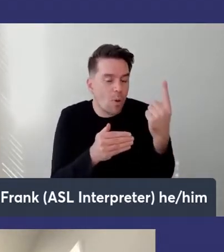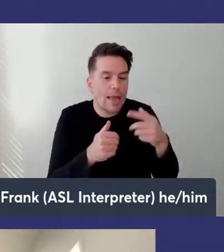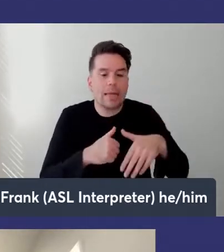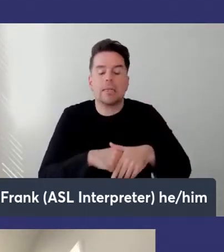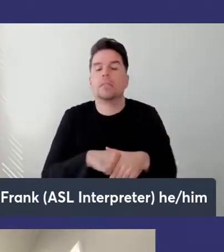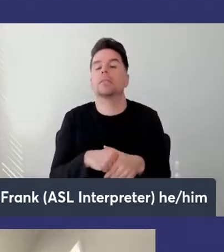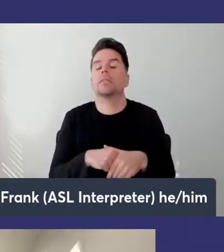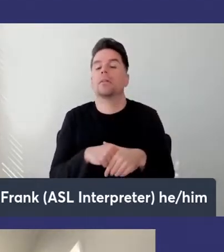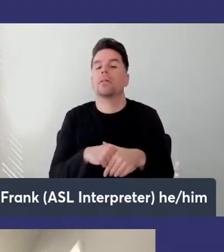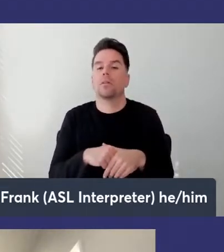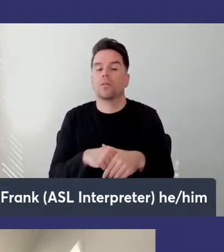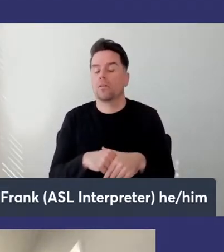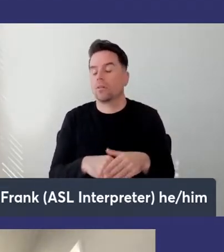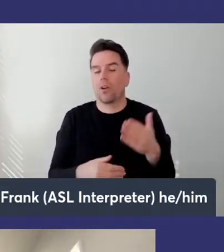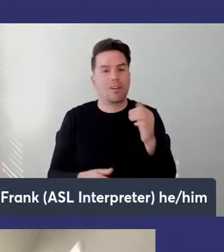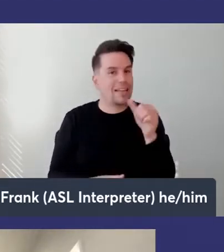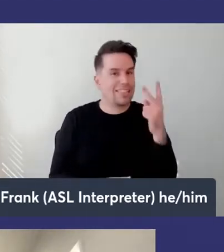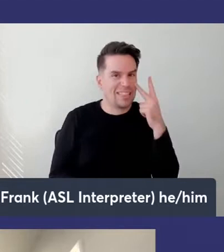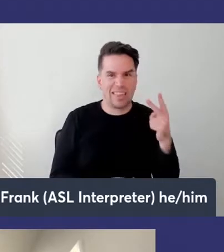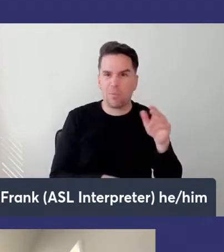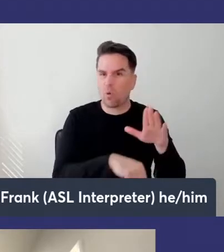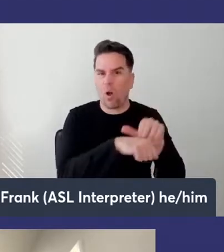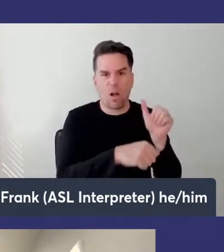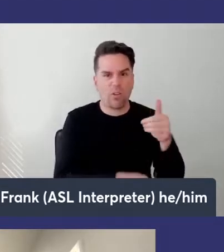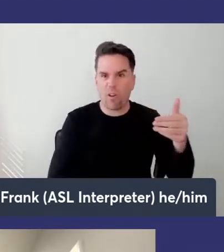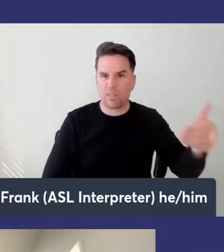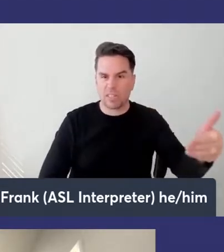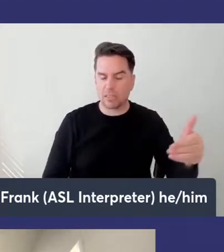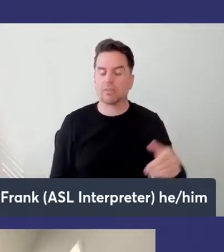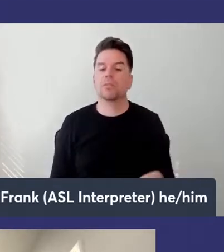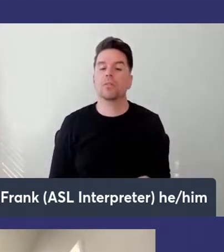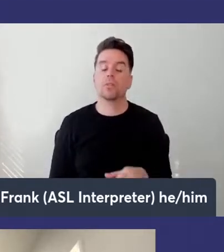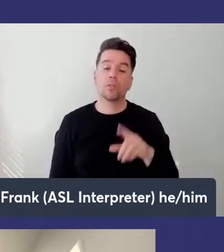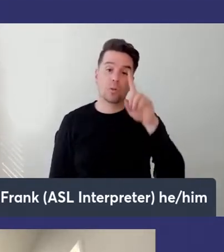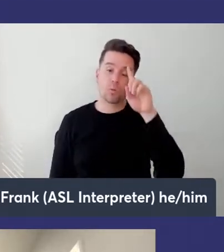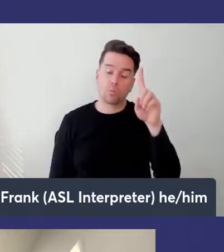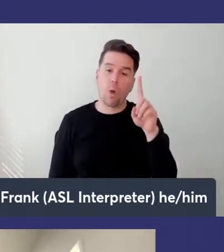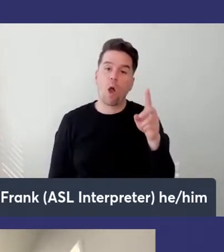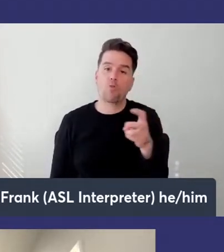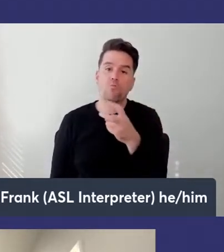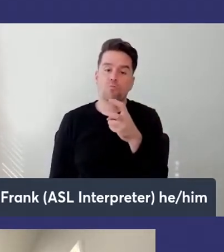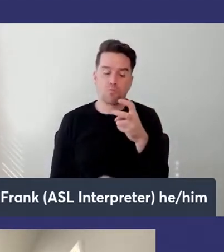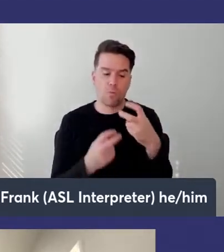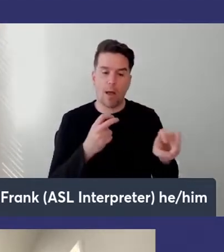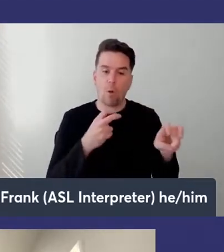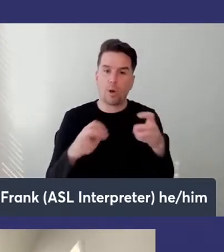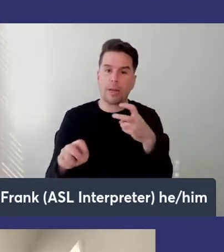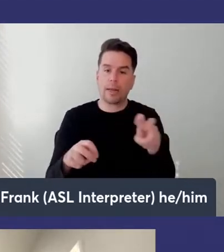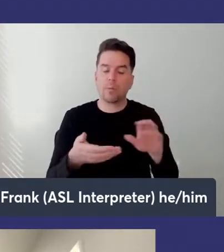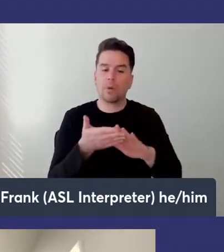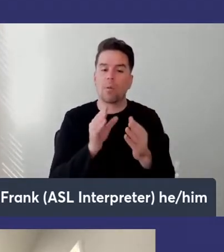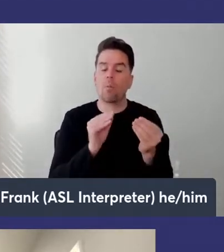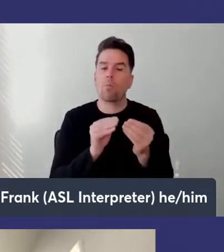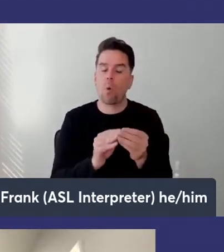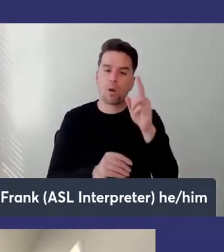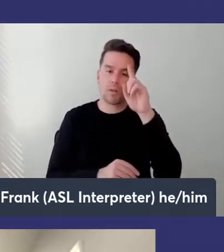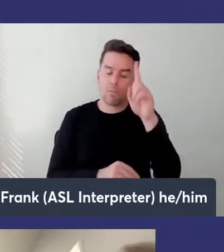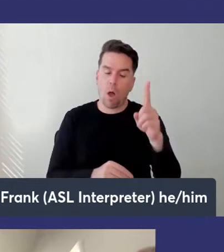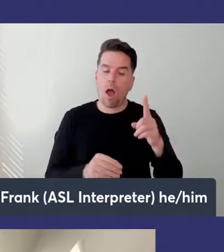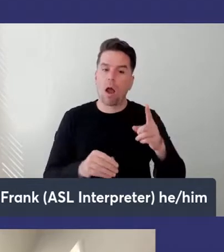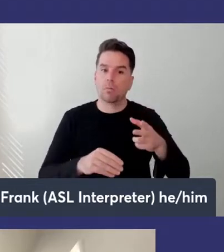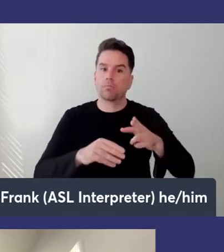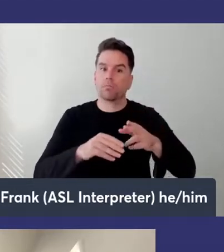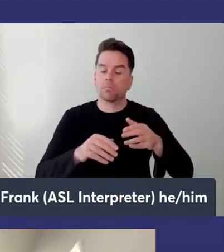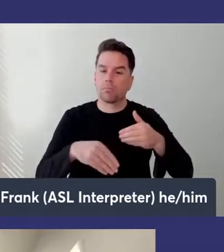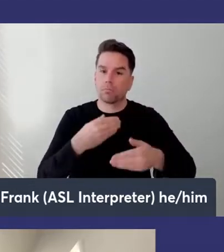when we don't see them being called, right? So the smart routing kind of becomes smarter as you keep sending your traffic, and for the models